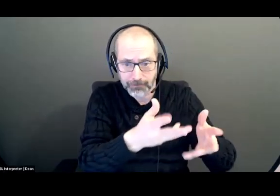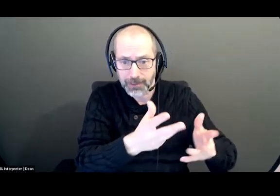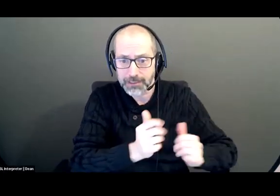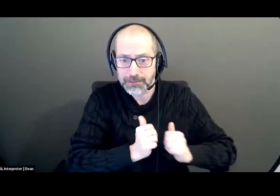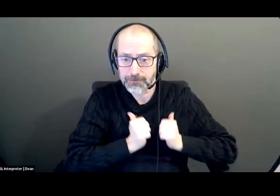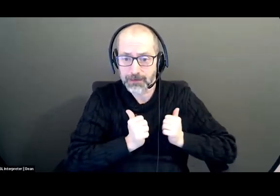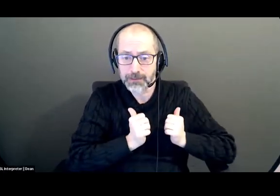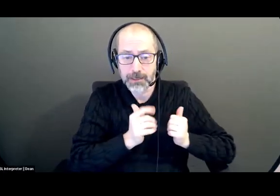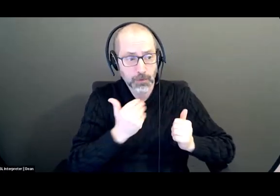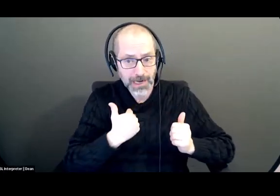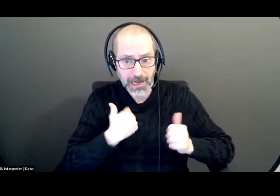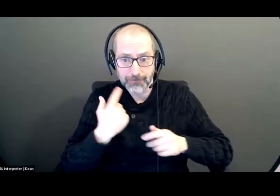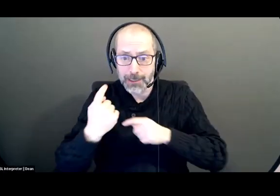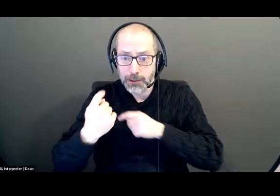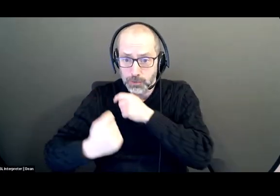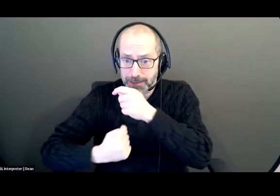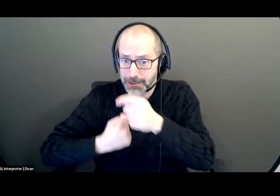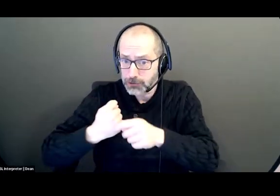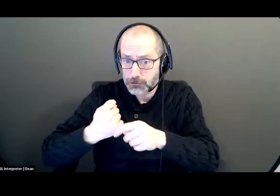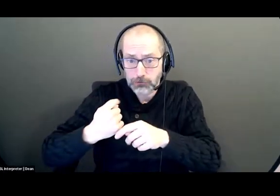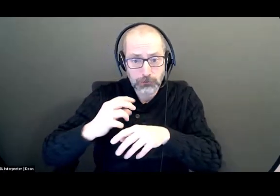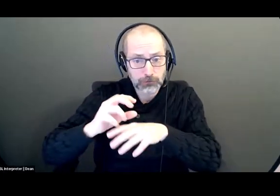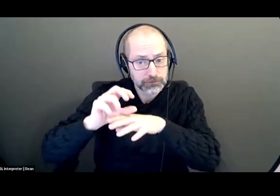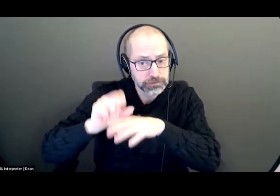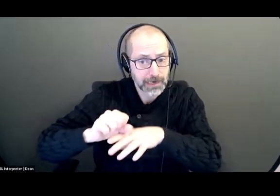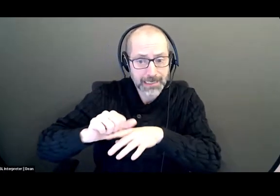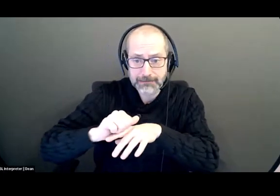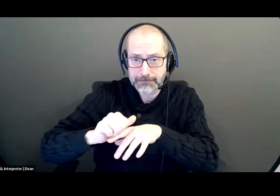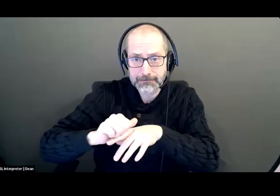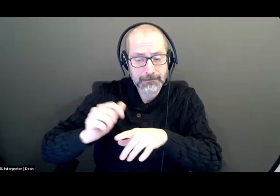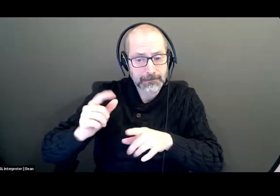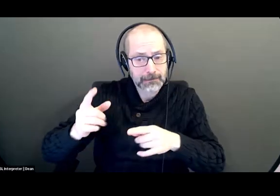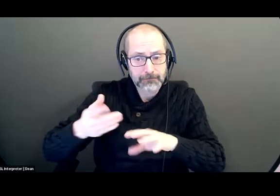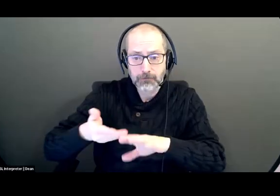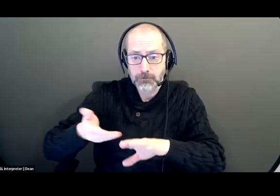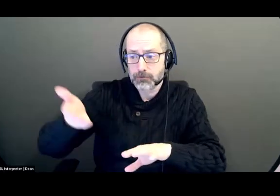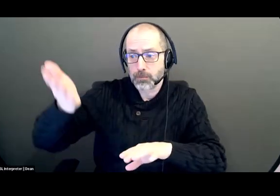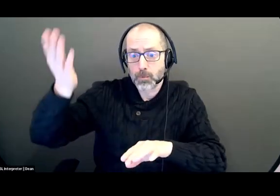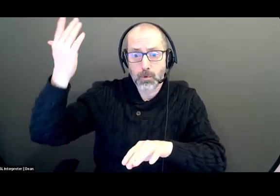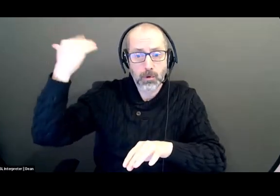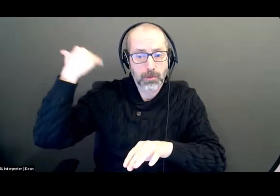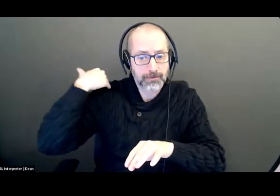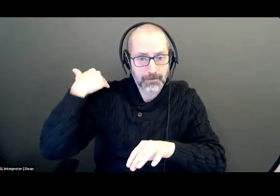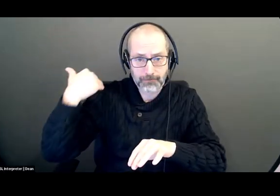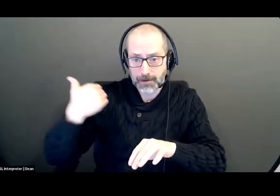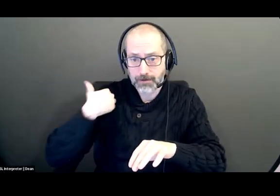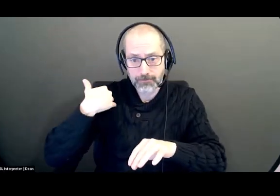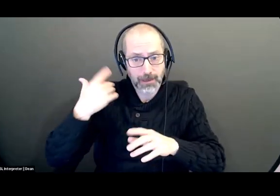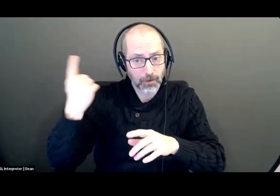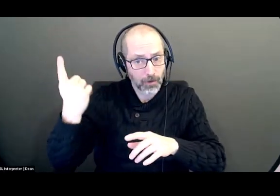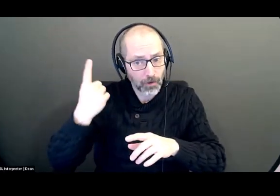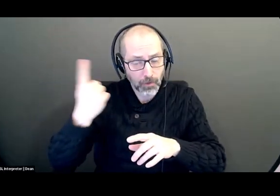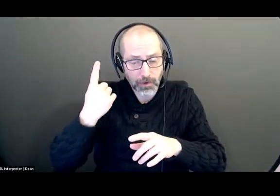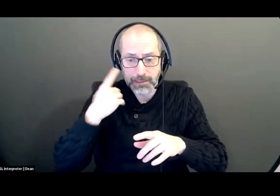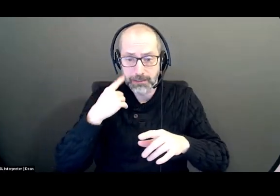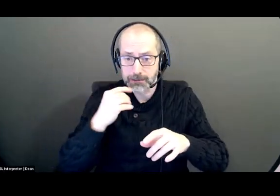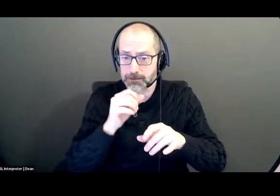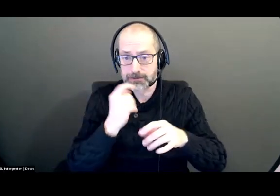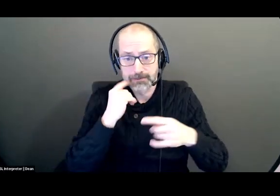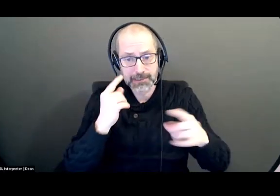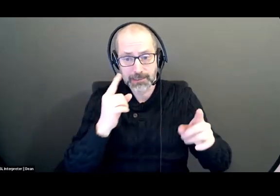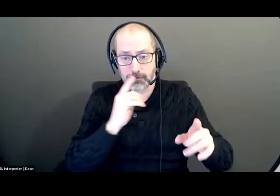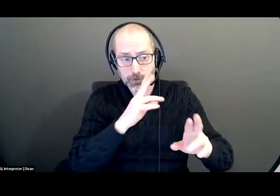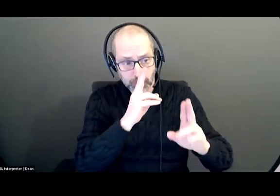responded through registration about how do we make this work part of everyday practice? What do we do when teams are